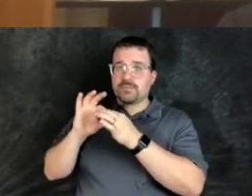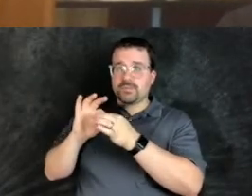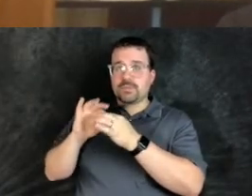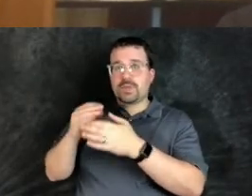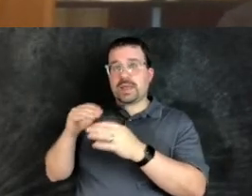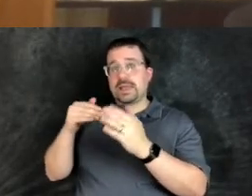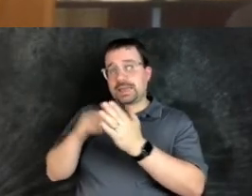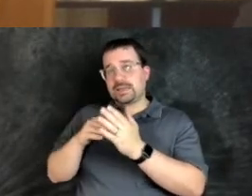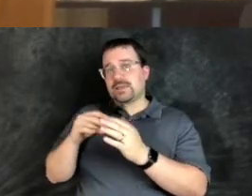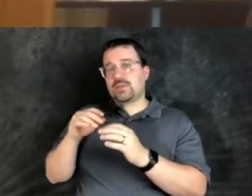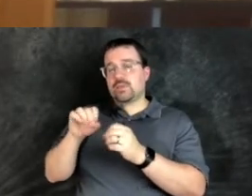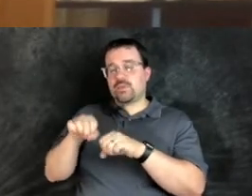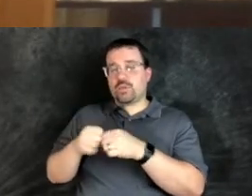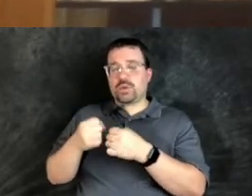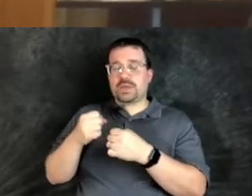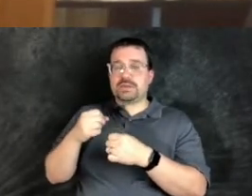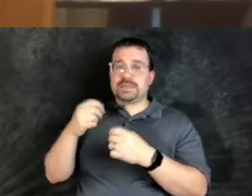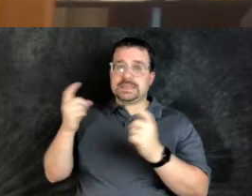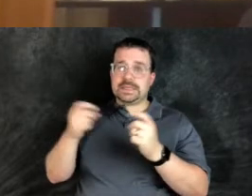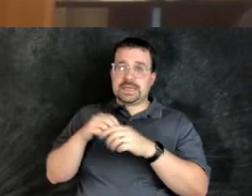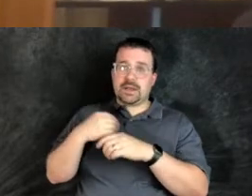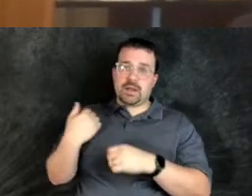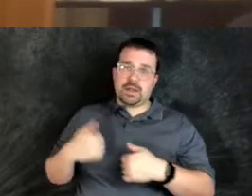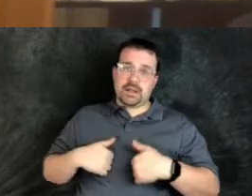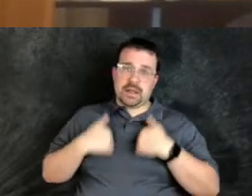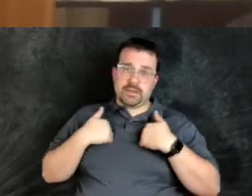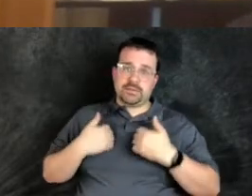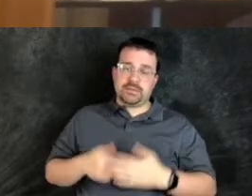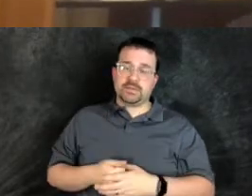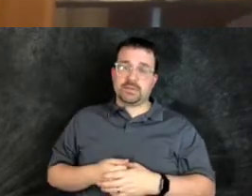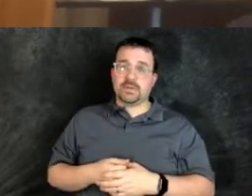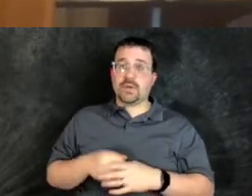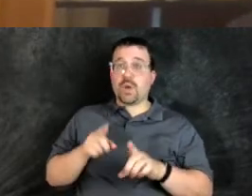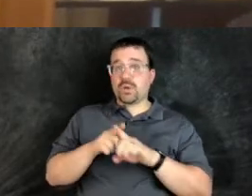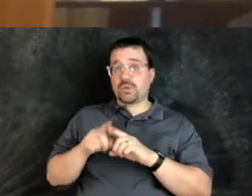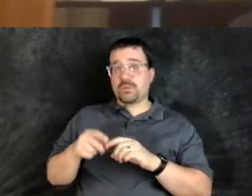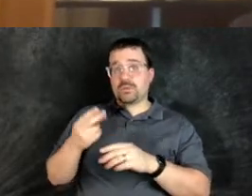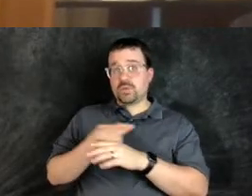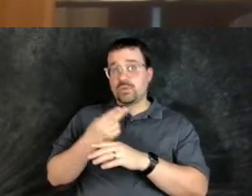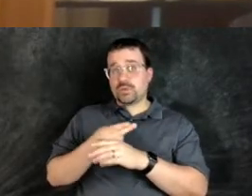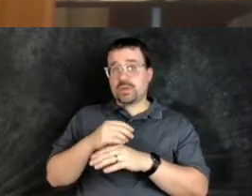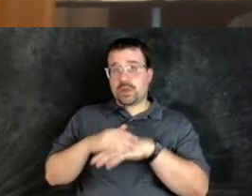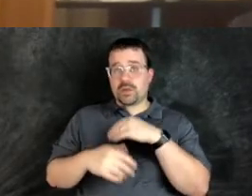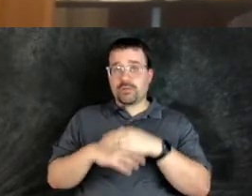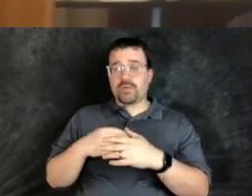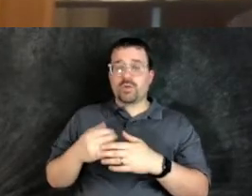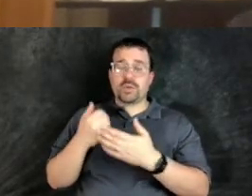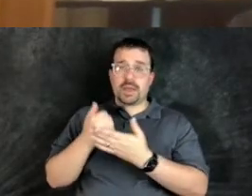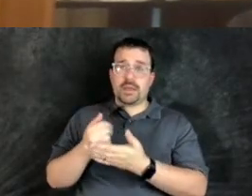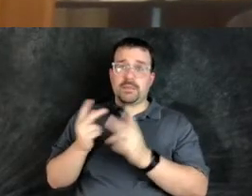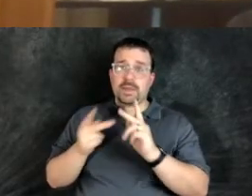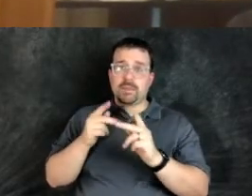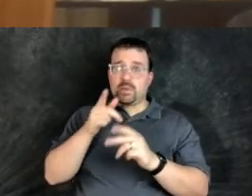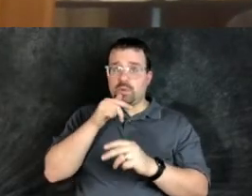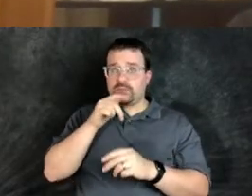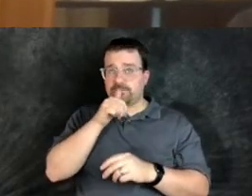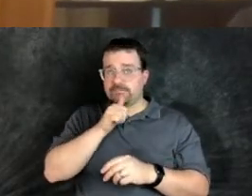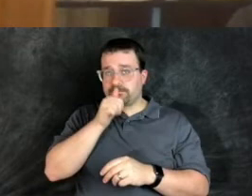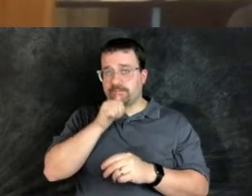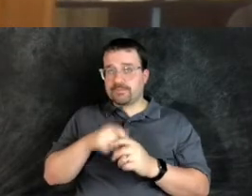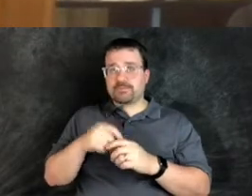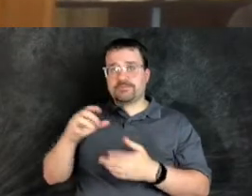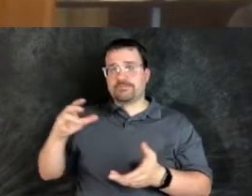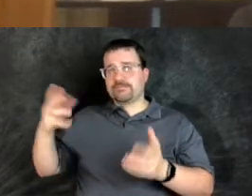our lives. It can also be a weapon of comfort when we raise it to assist those who are suffering from